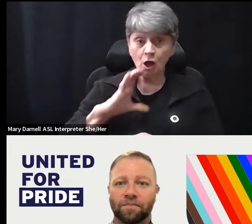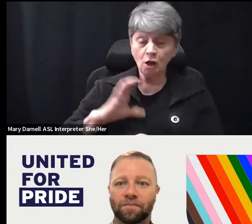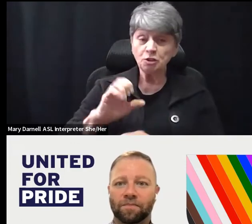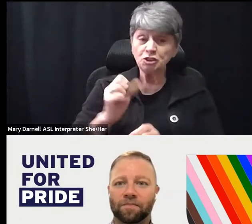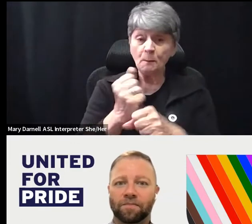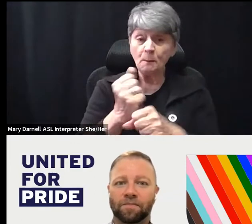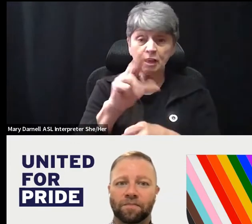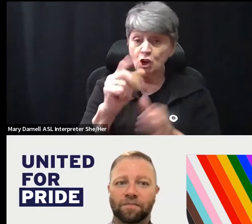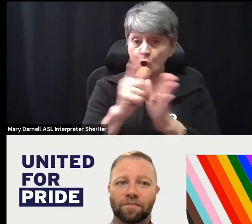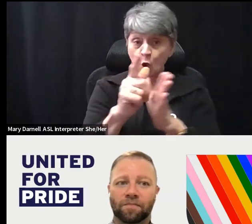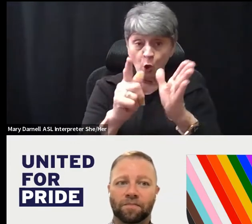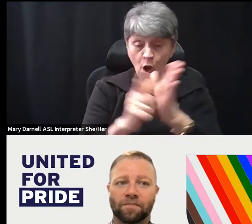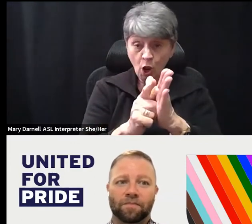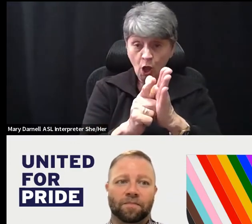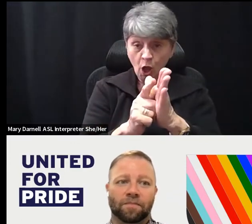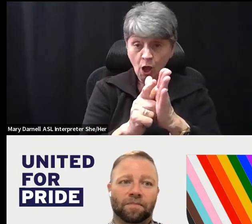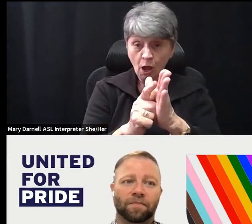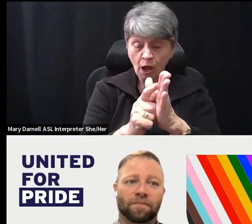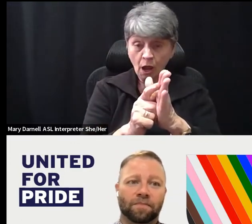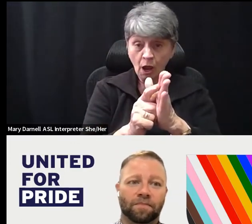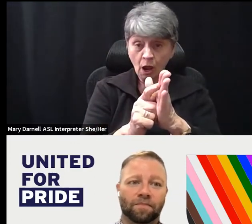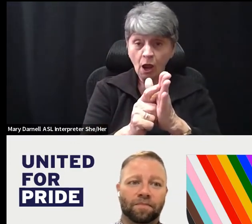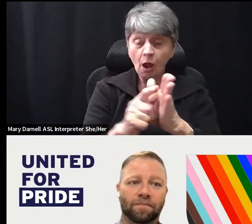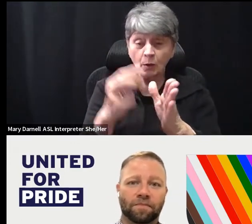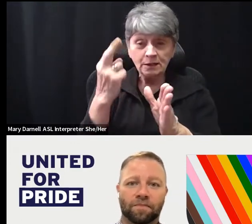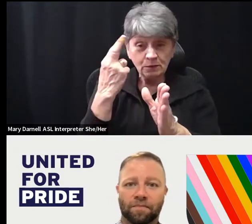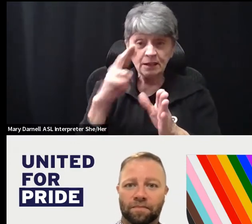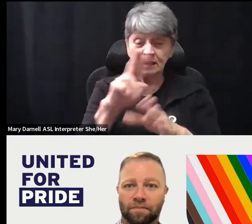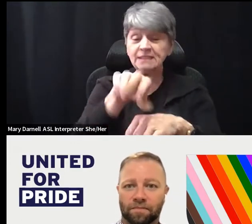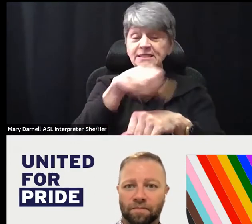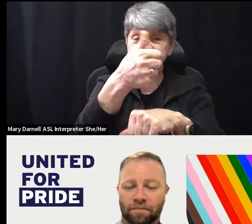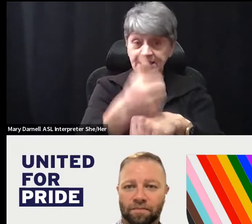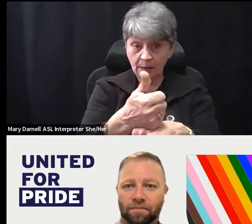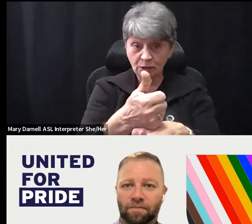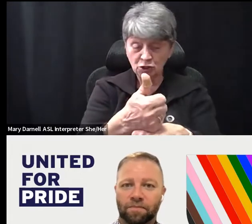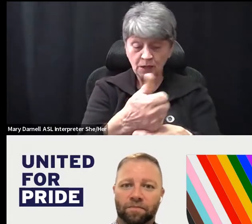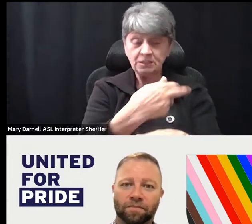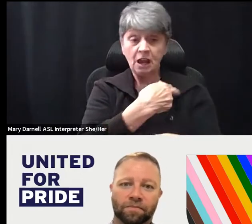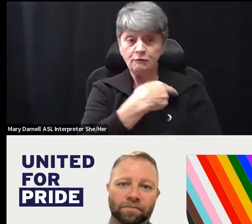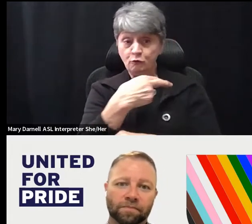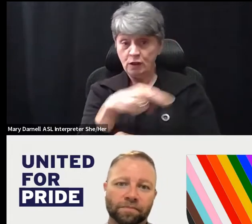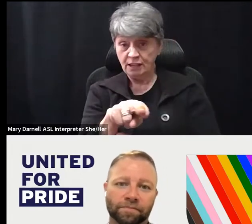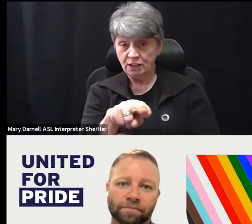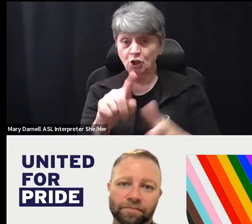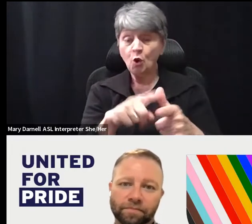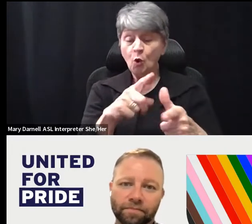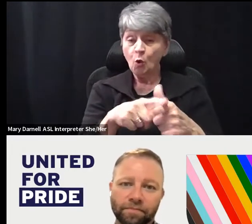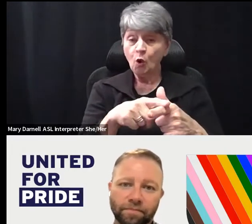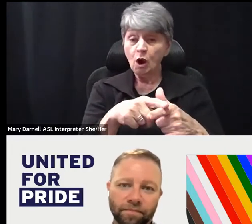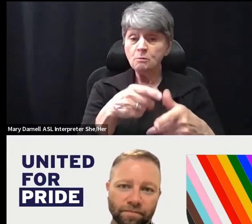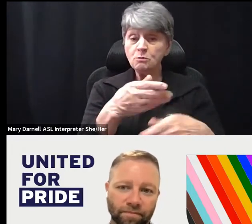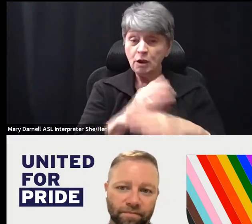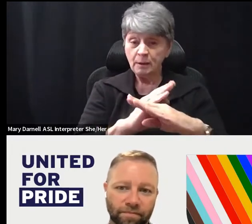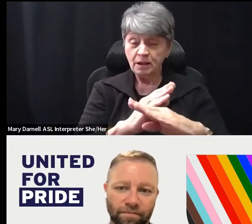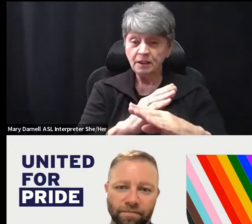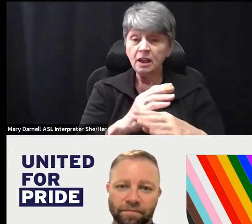law respecting an establishment of religion. So that's the Establishment Clause, or prohibiting the free exercise thereof.